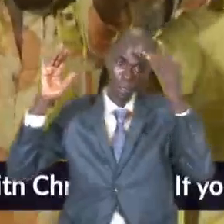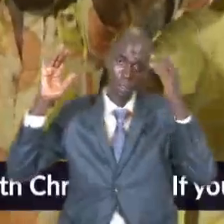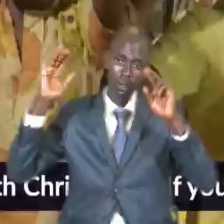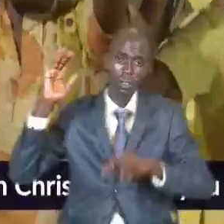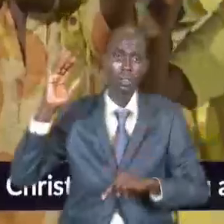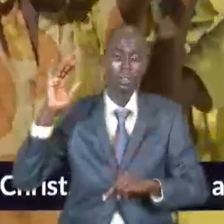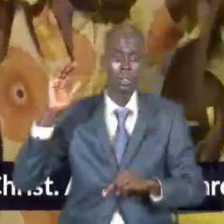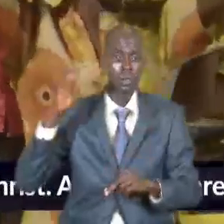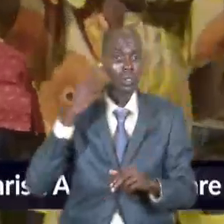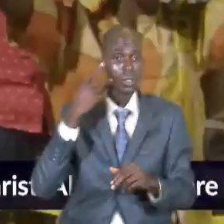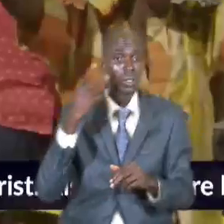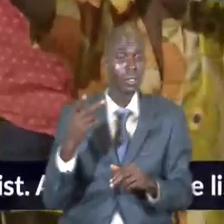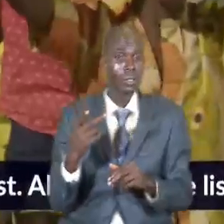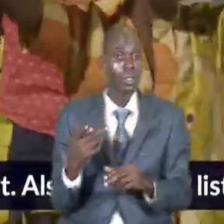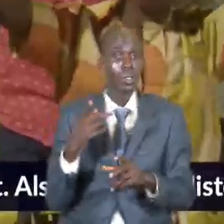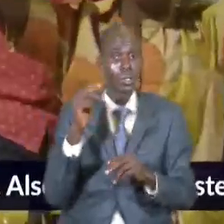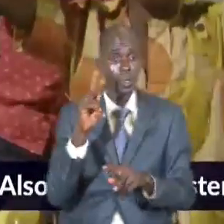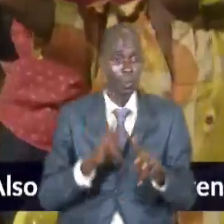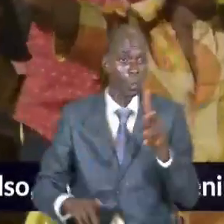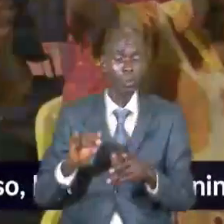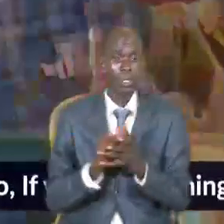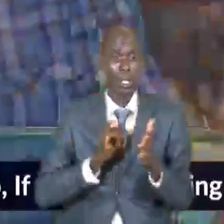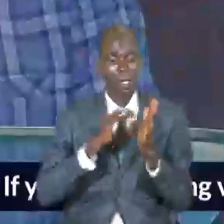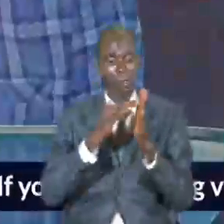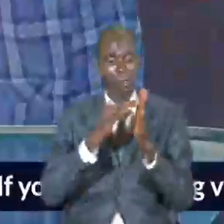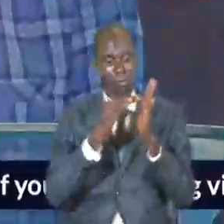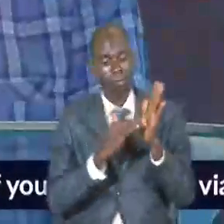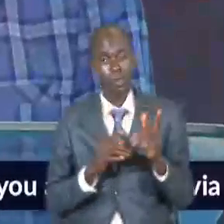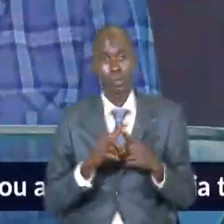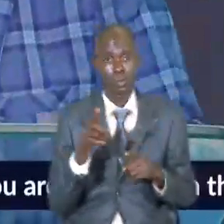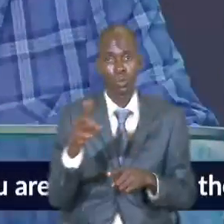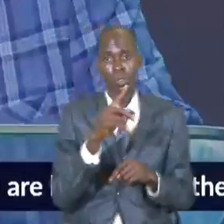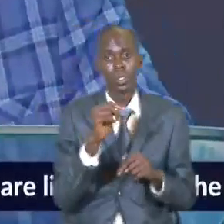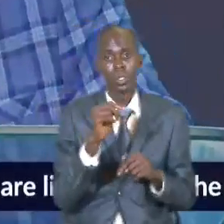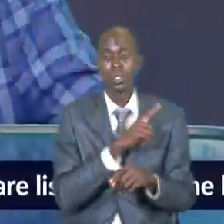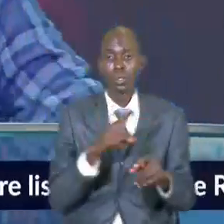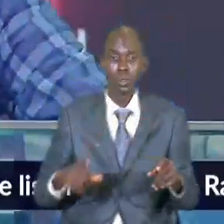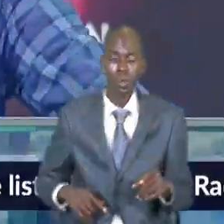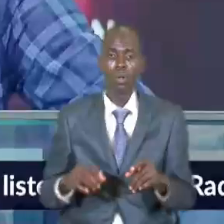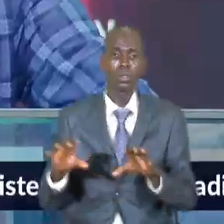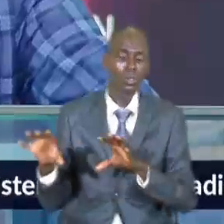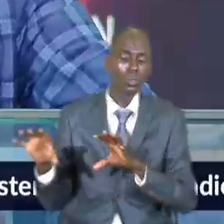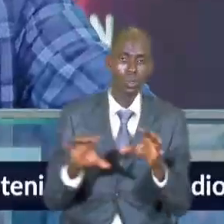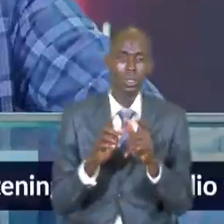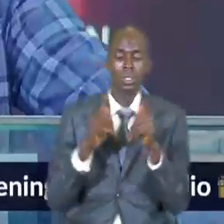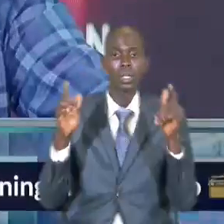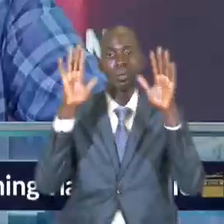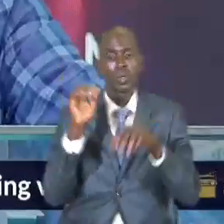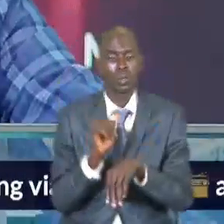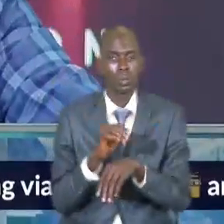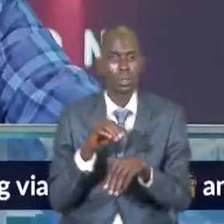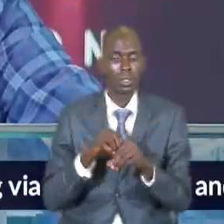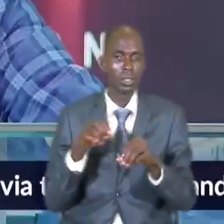read about. The Lord interrupted them with miracle. They were not even expecting. That 38 year old